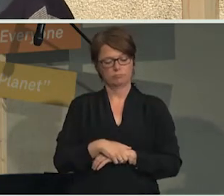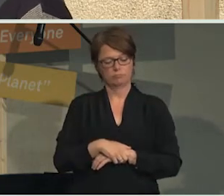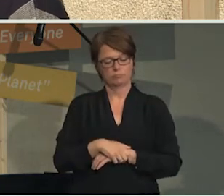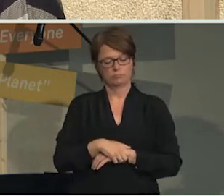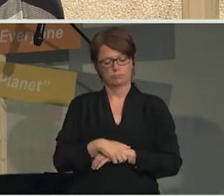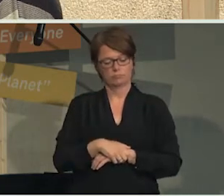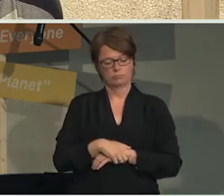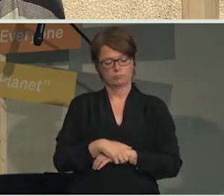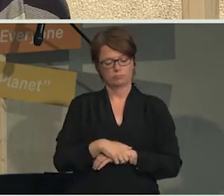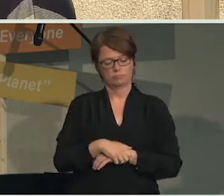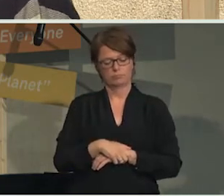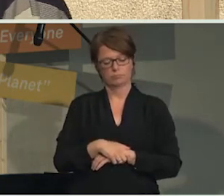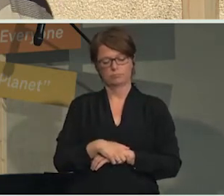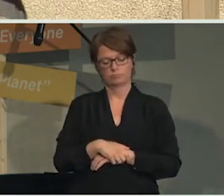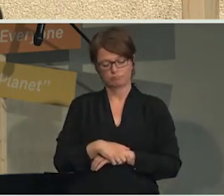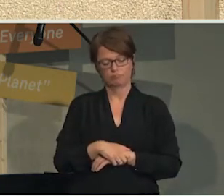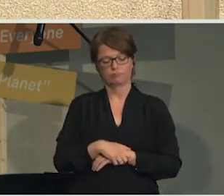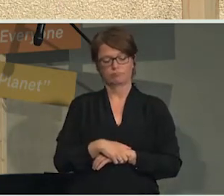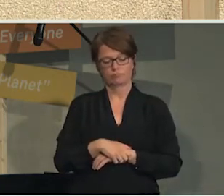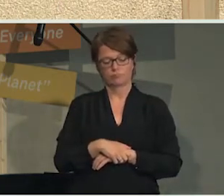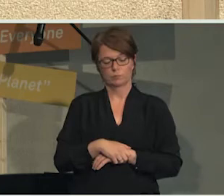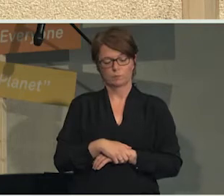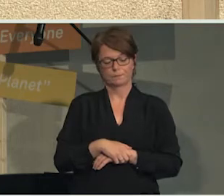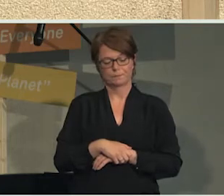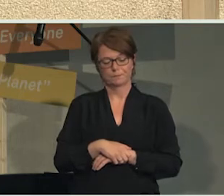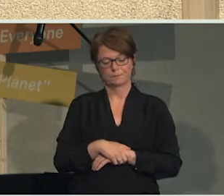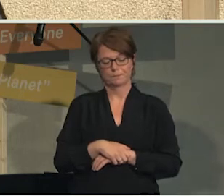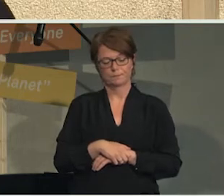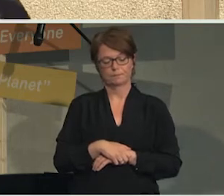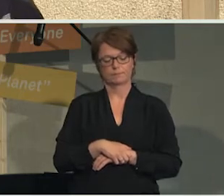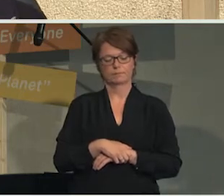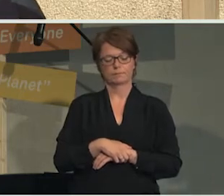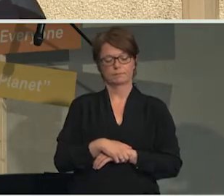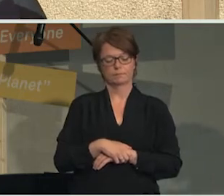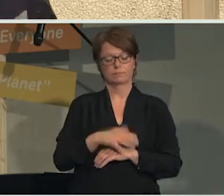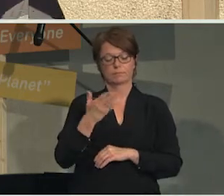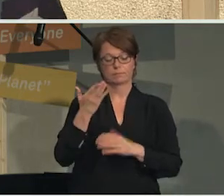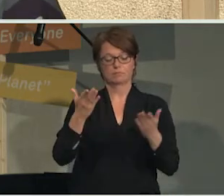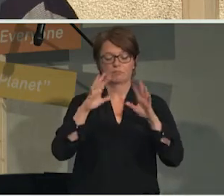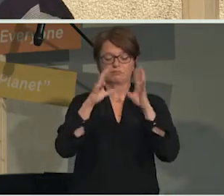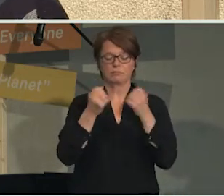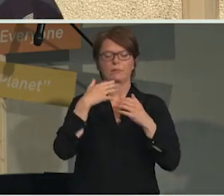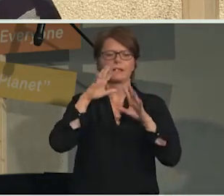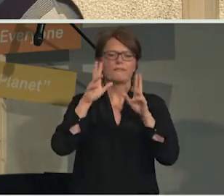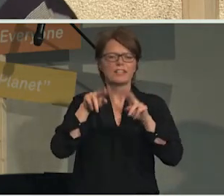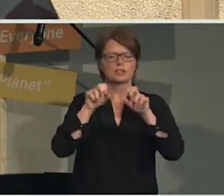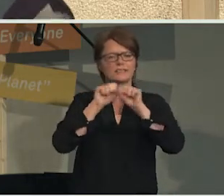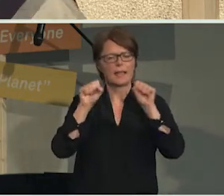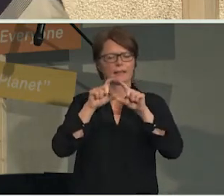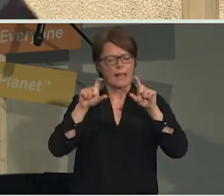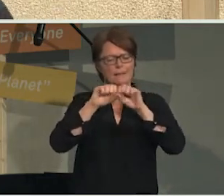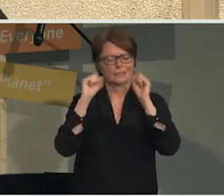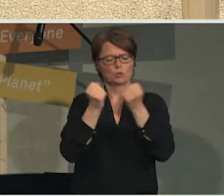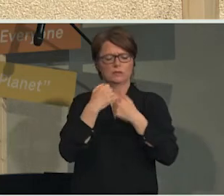papers. Yes, I said it. Today I'm here to represent a standard. You know, I'm a